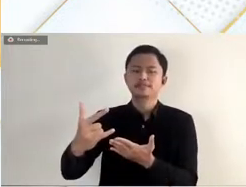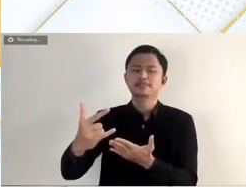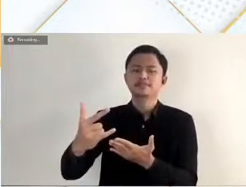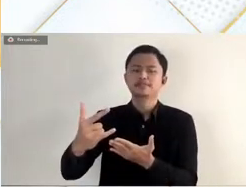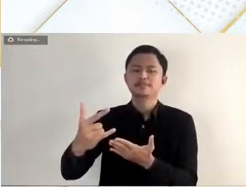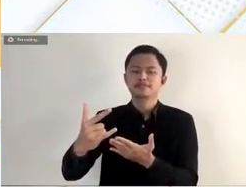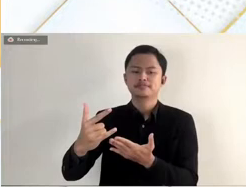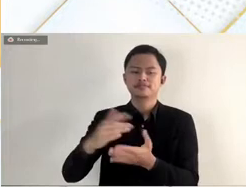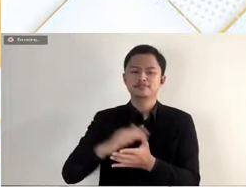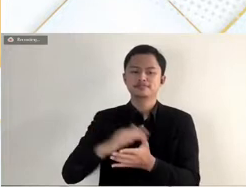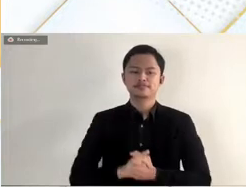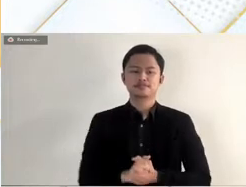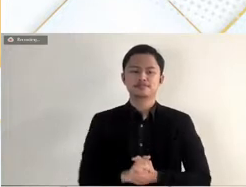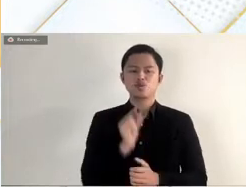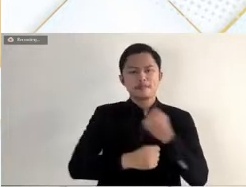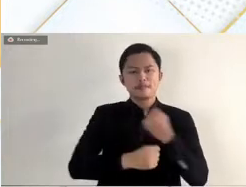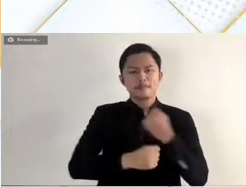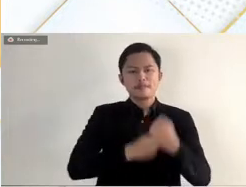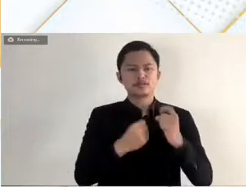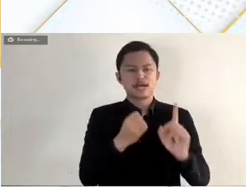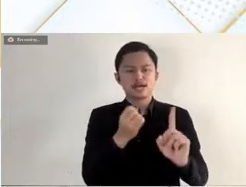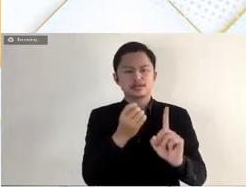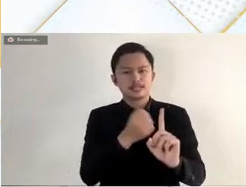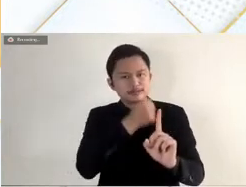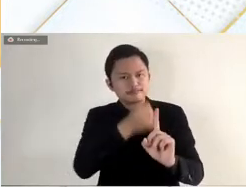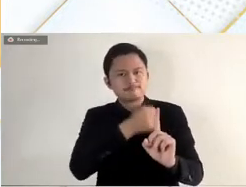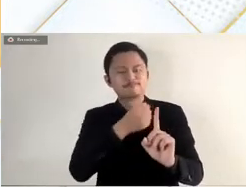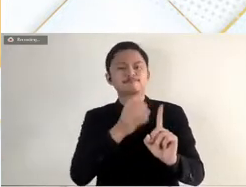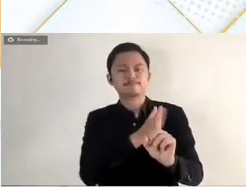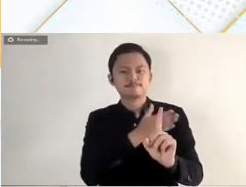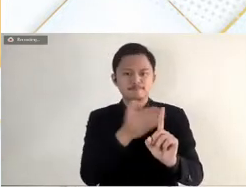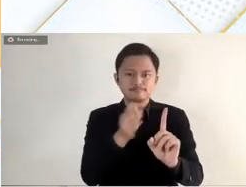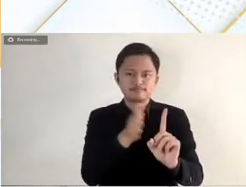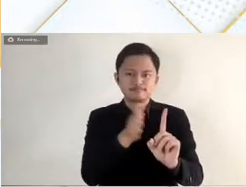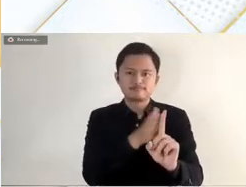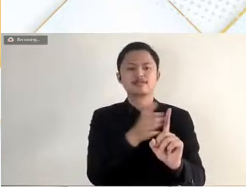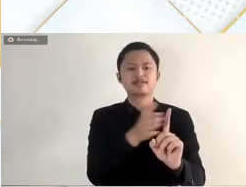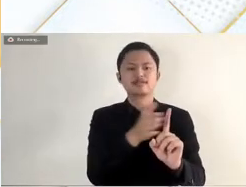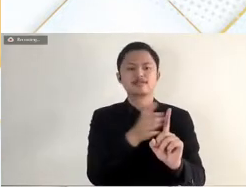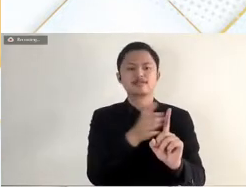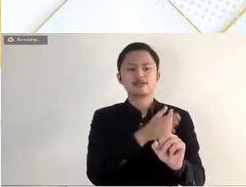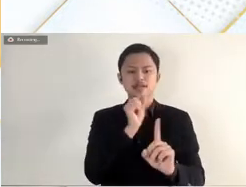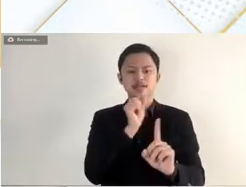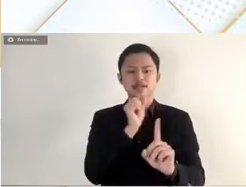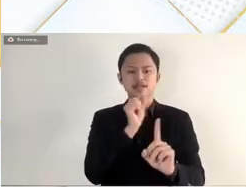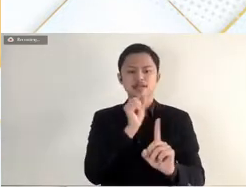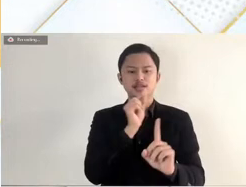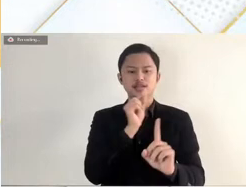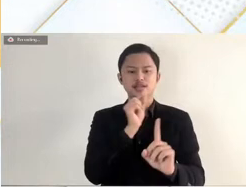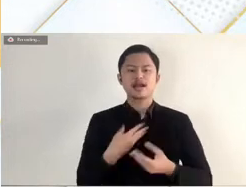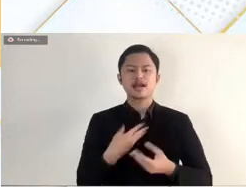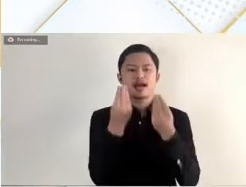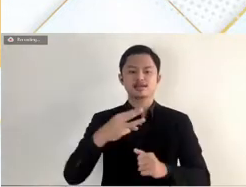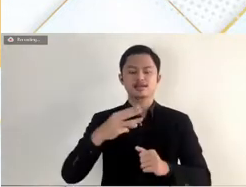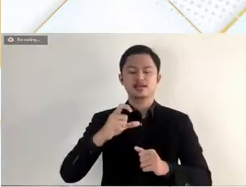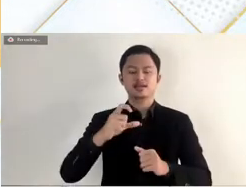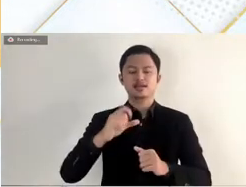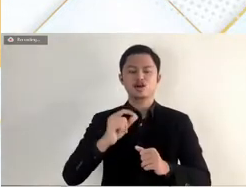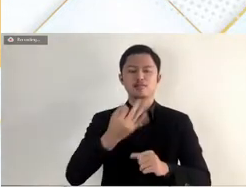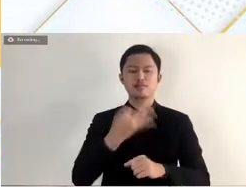diplomatic efforts to try to deny Fiji's participation, given a record since